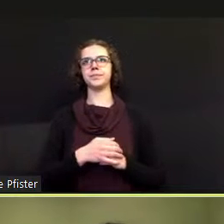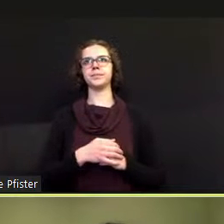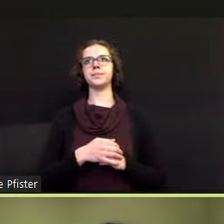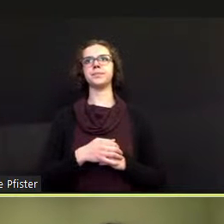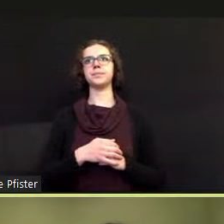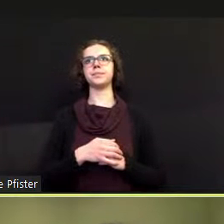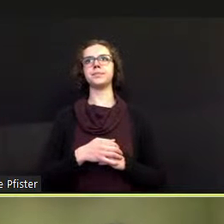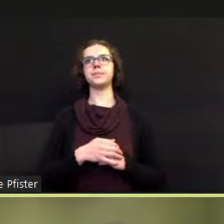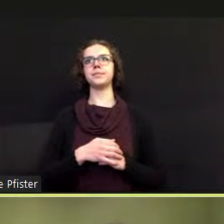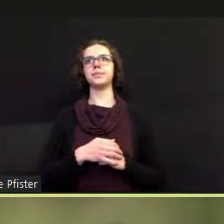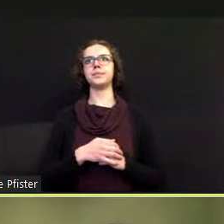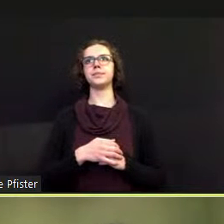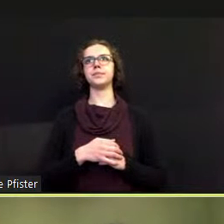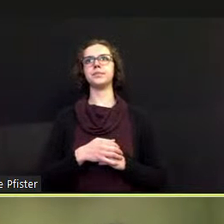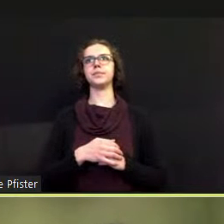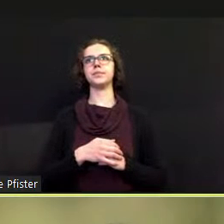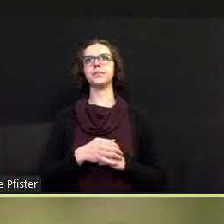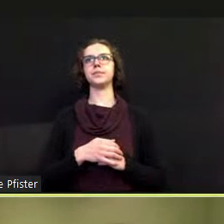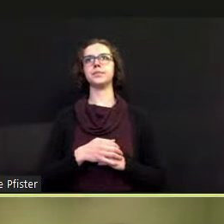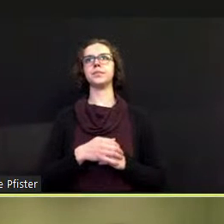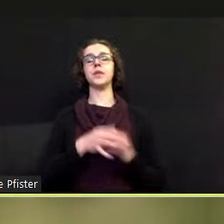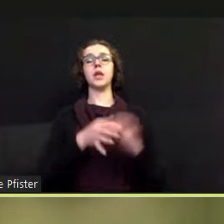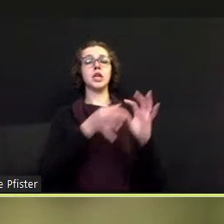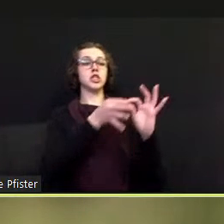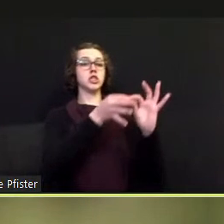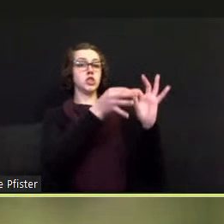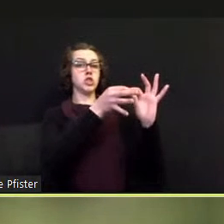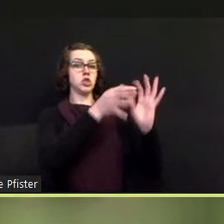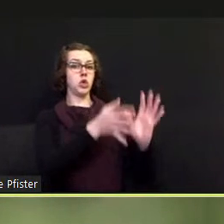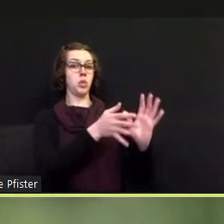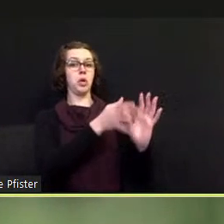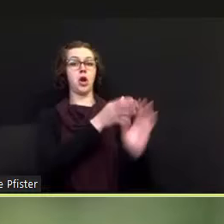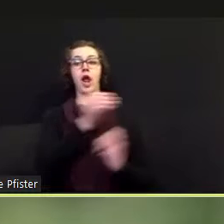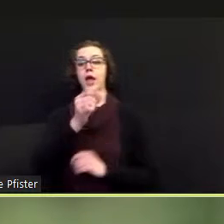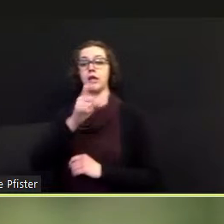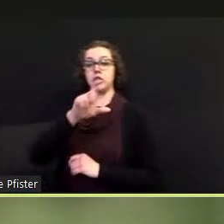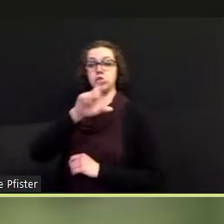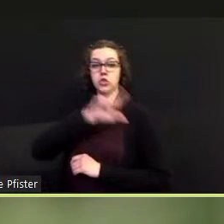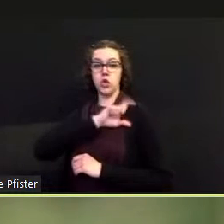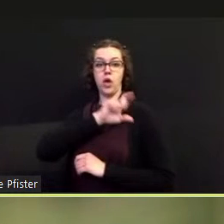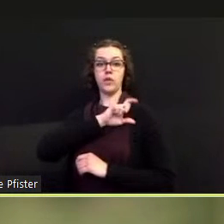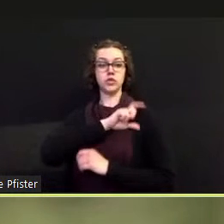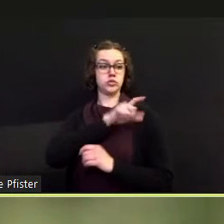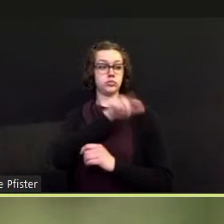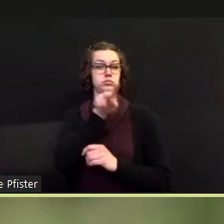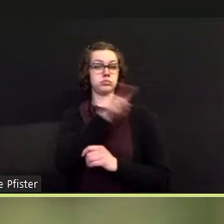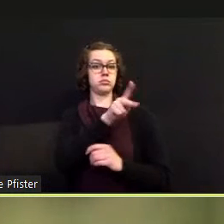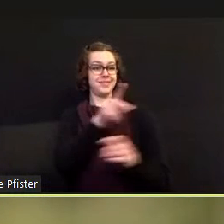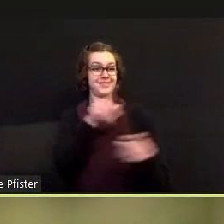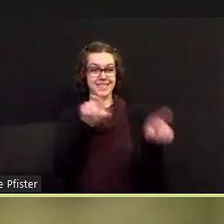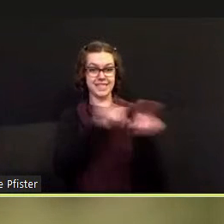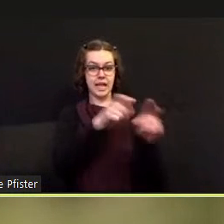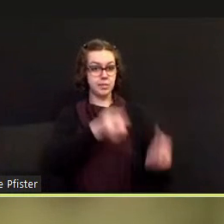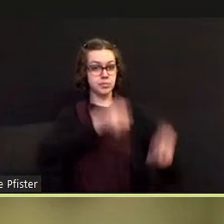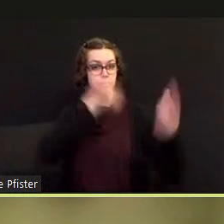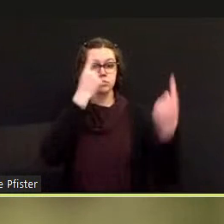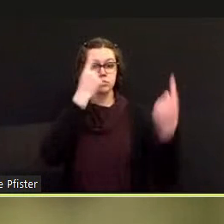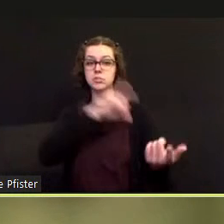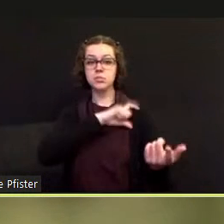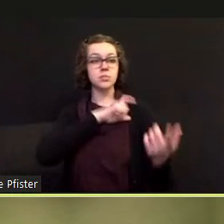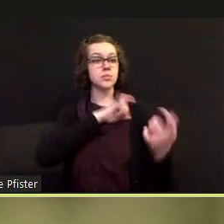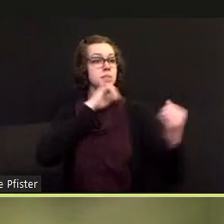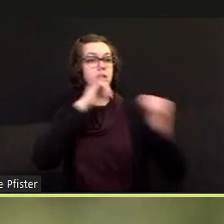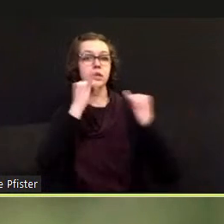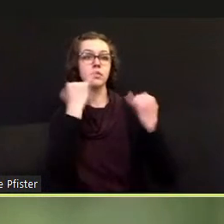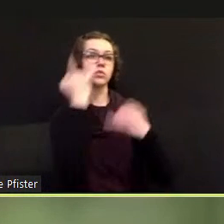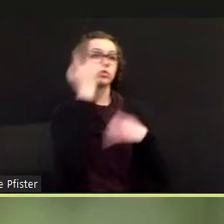So the interpreter and the officer are operating with this understanding of how police interviews are structured, right? They